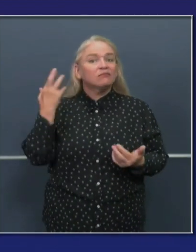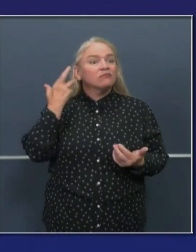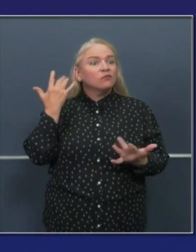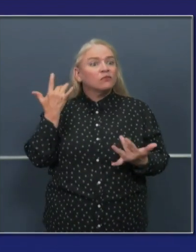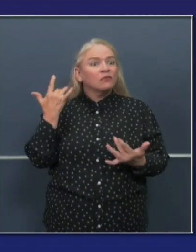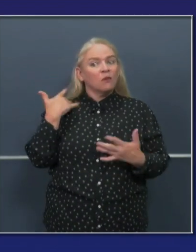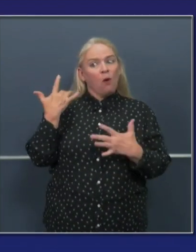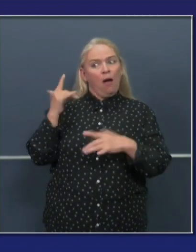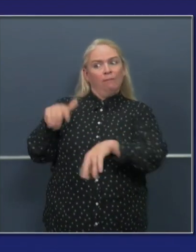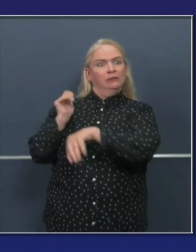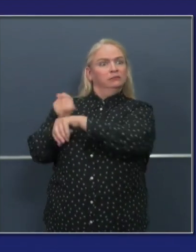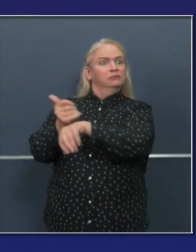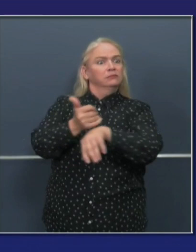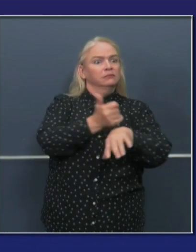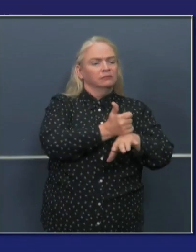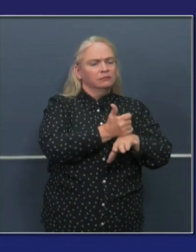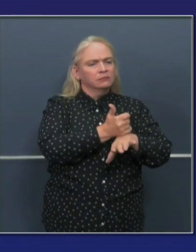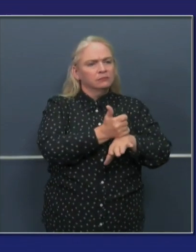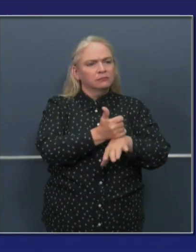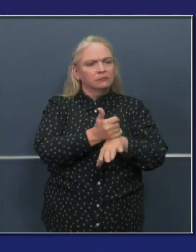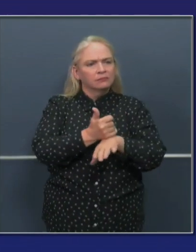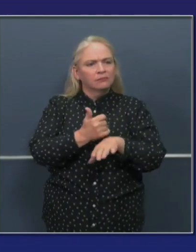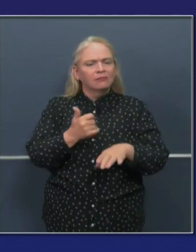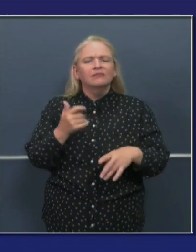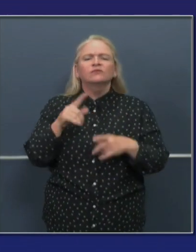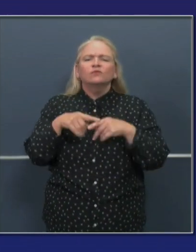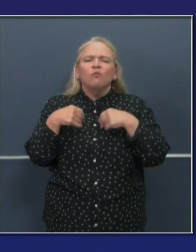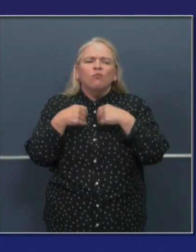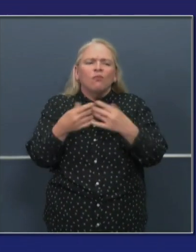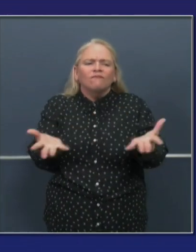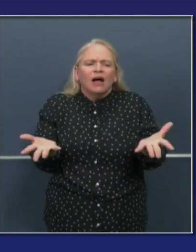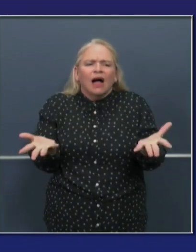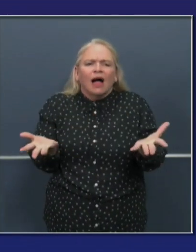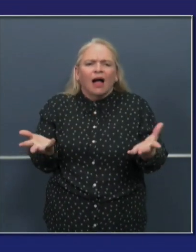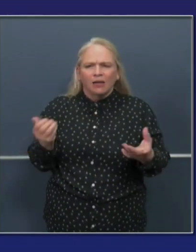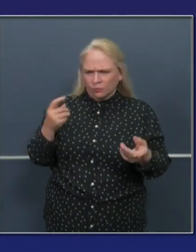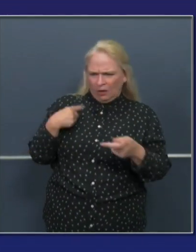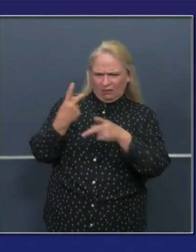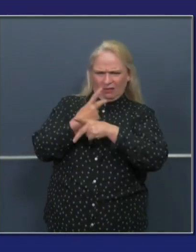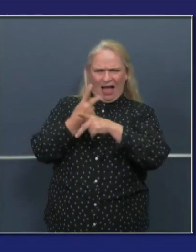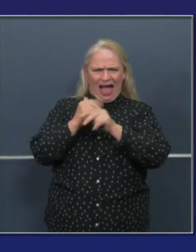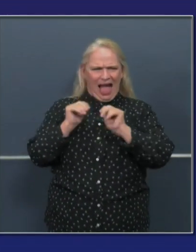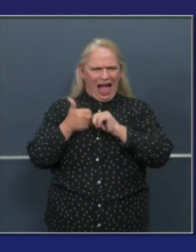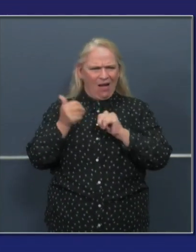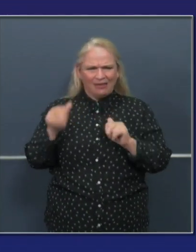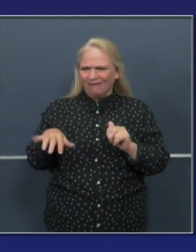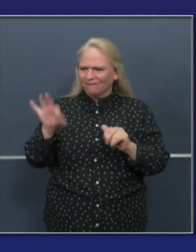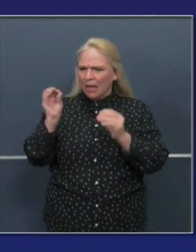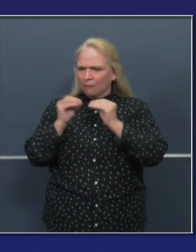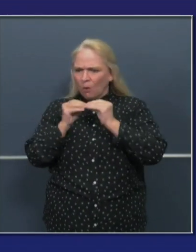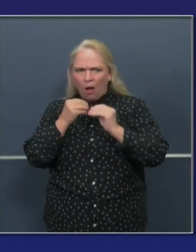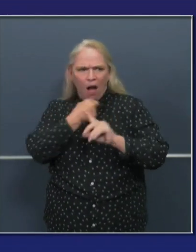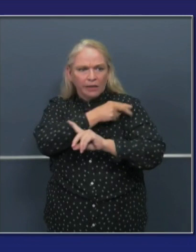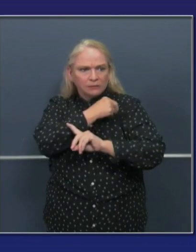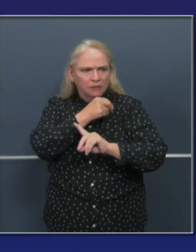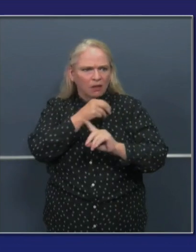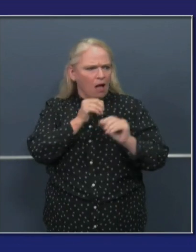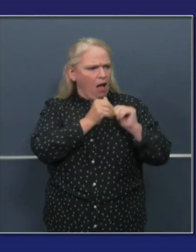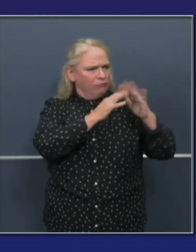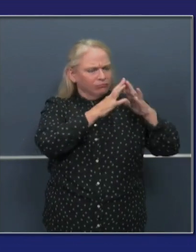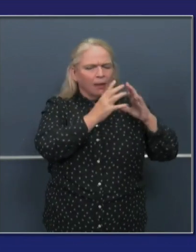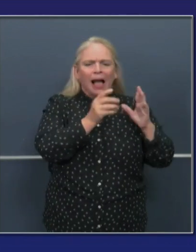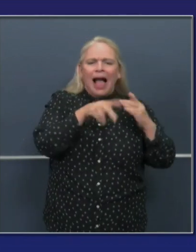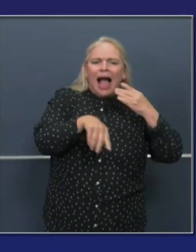identifying the opportunity to provide conditions where we can find physical assets for individuals' space, but also